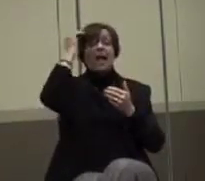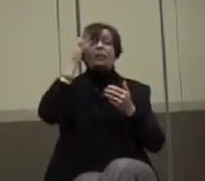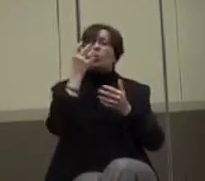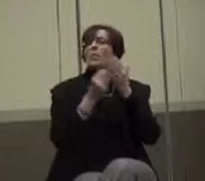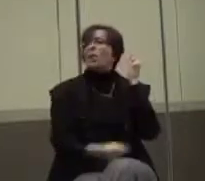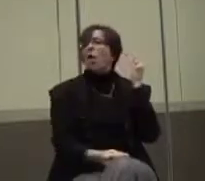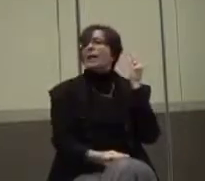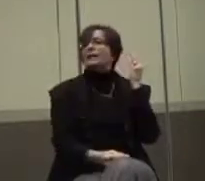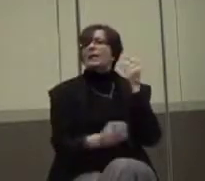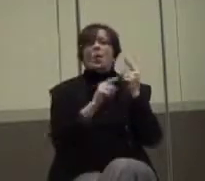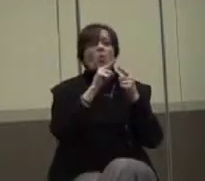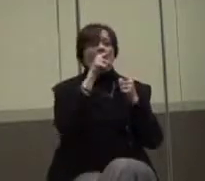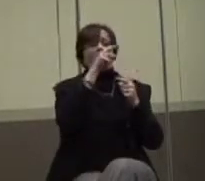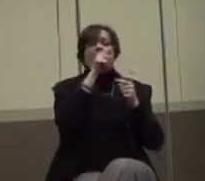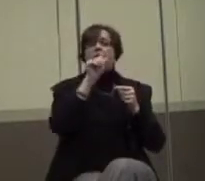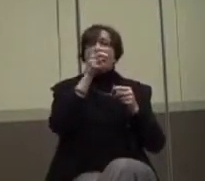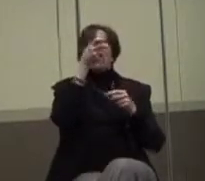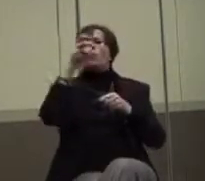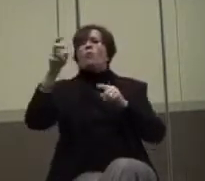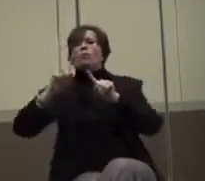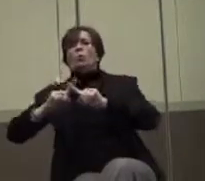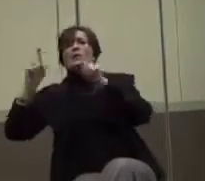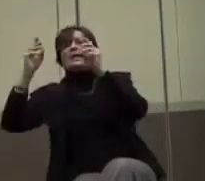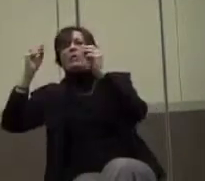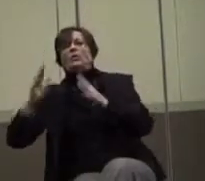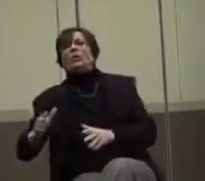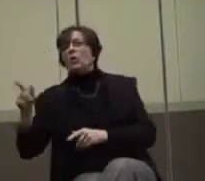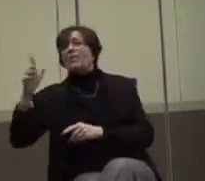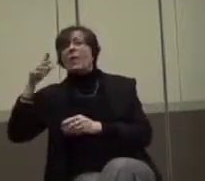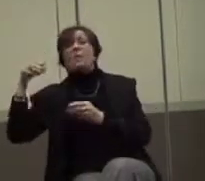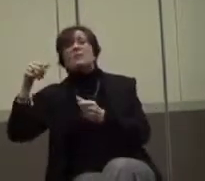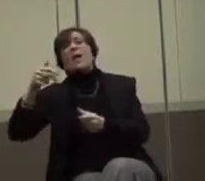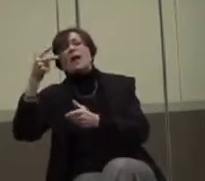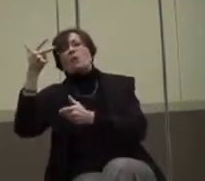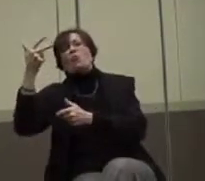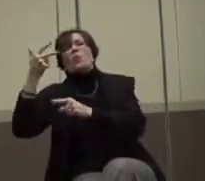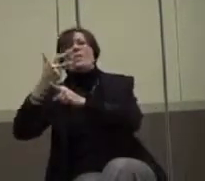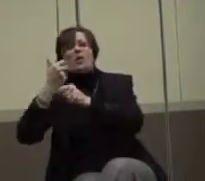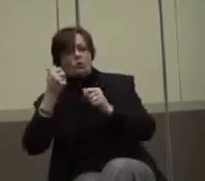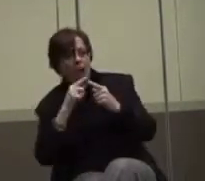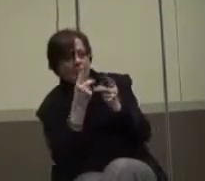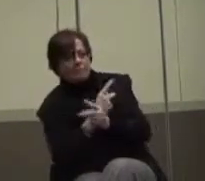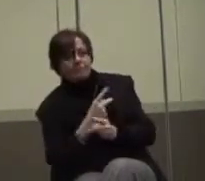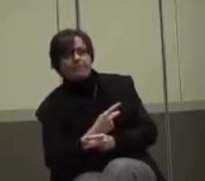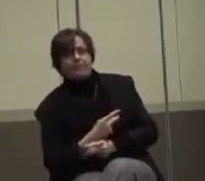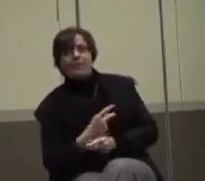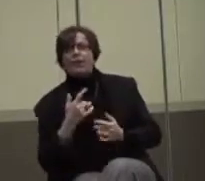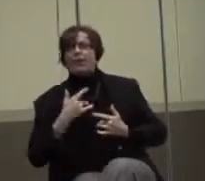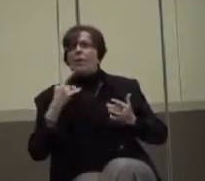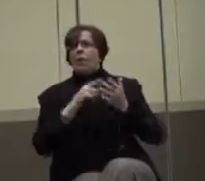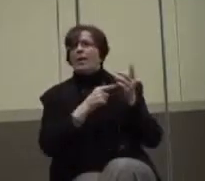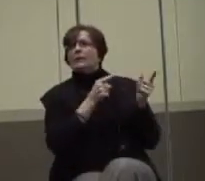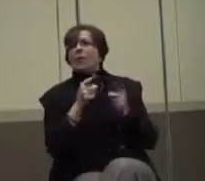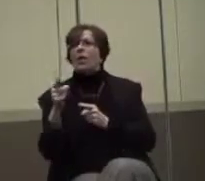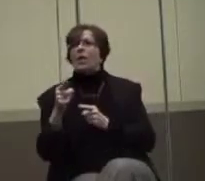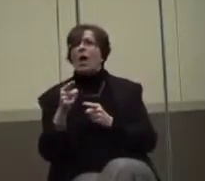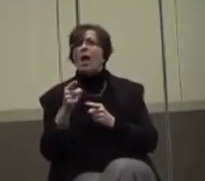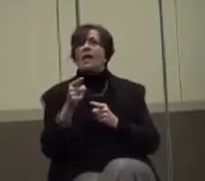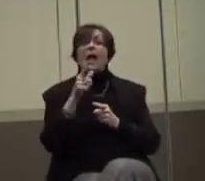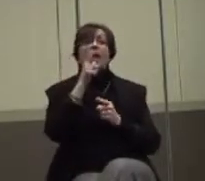next teacher, and they're going to spend 3 months retrying to discover the wheel about what's going on, and the person who loses in that is the